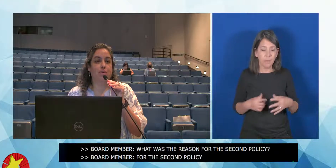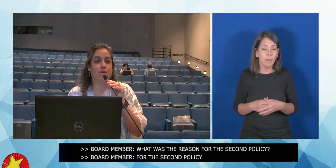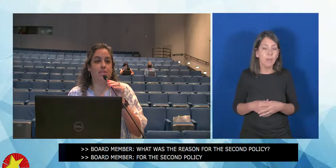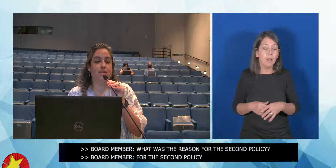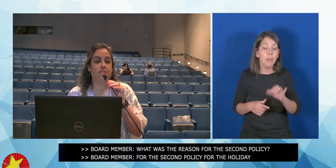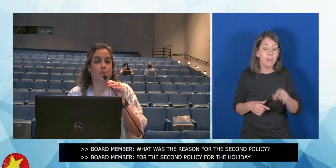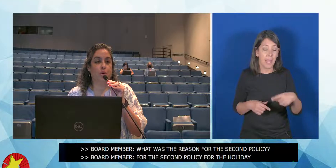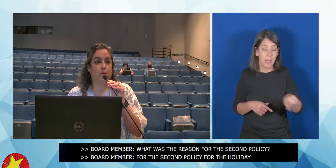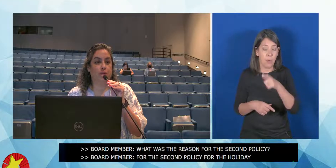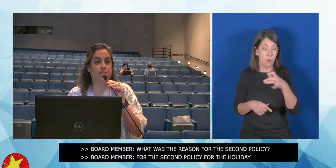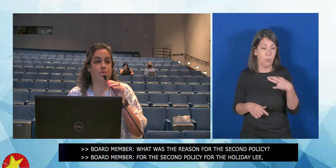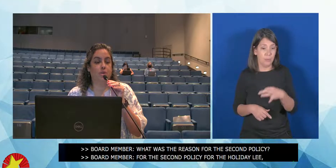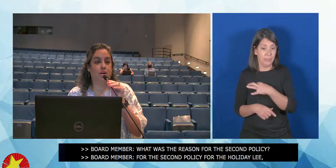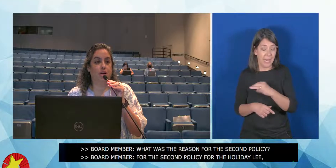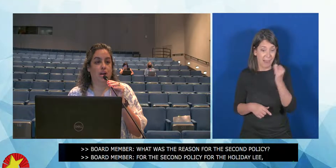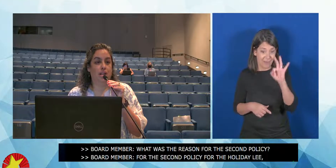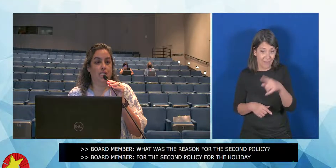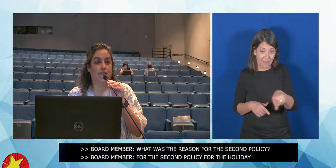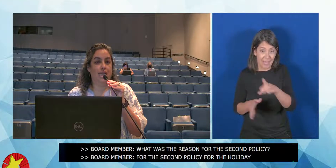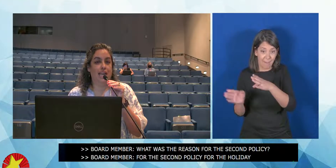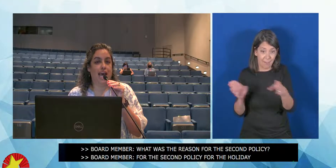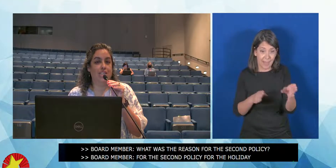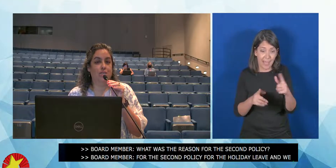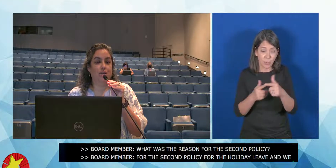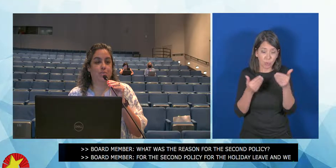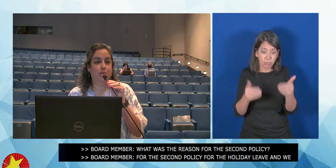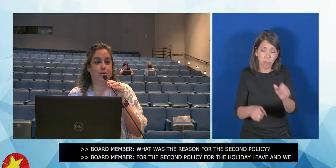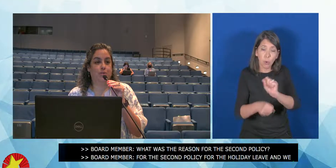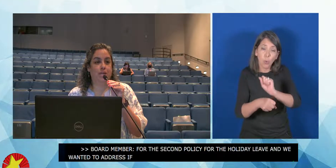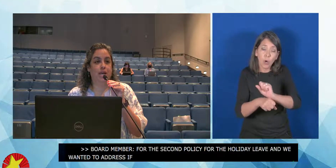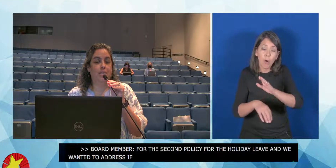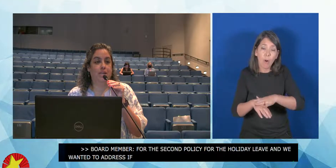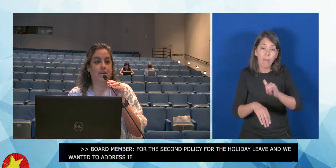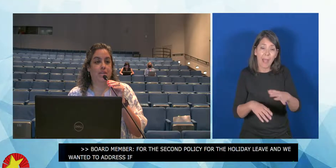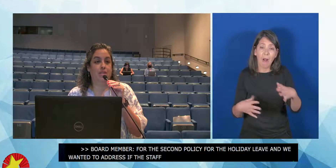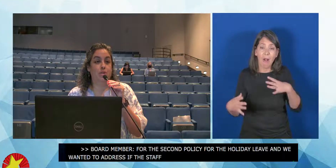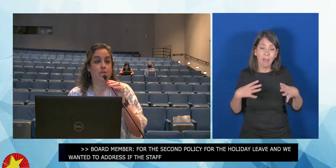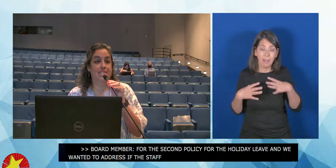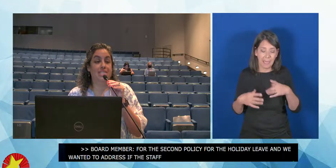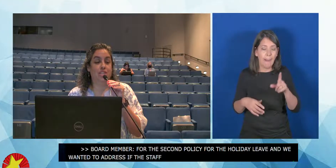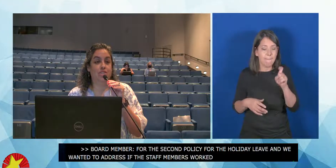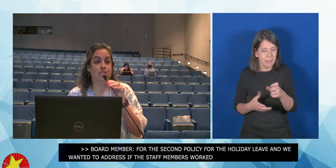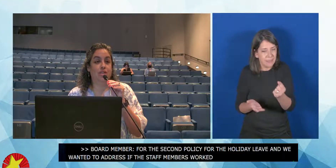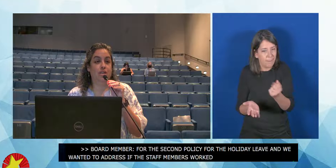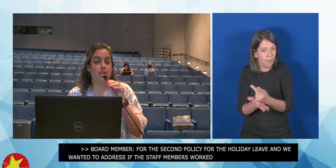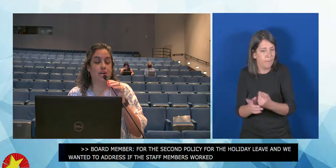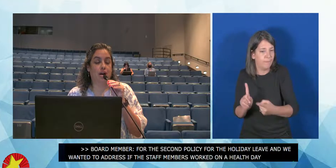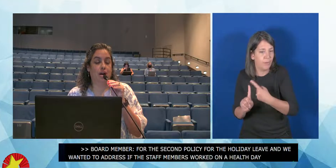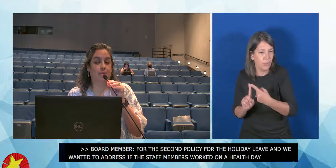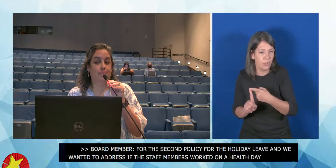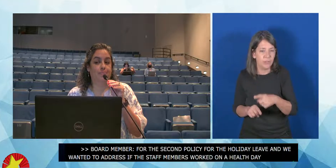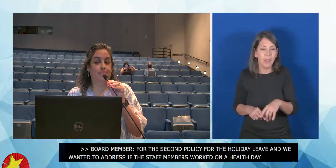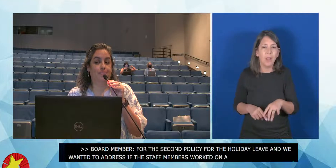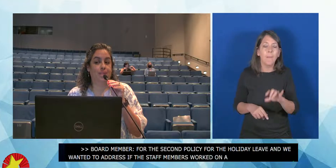staff members, if they were going to work on a holiday, it had to be approved, meaning those were essential